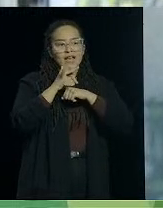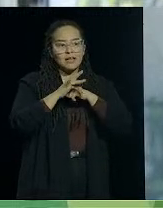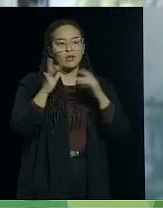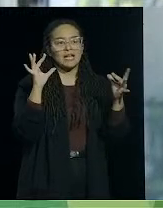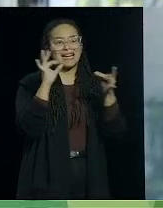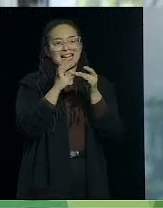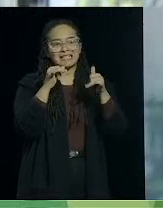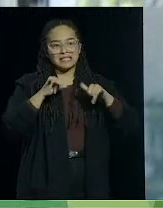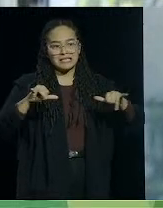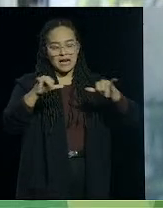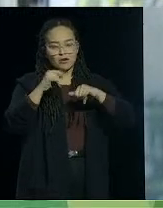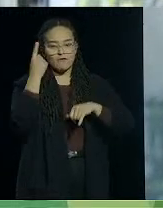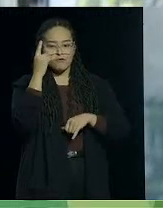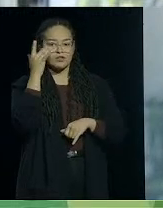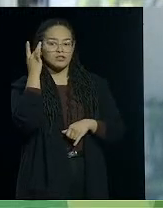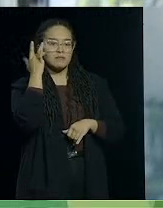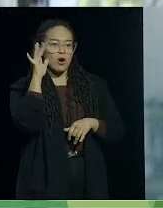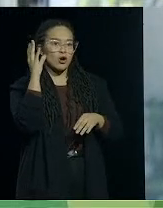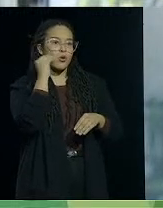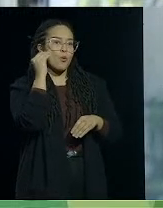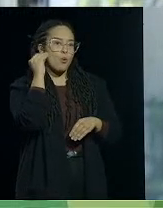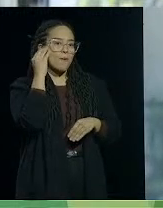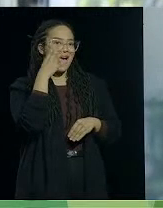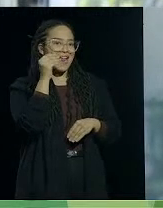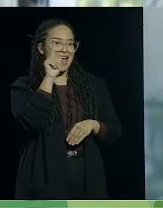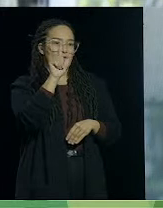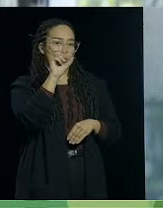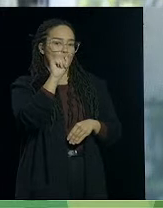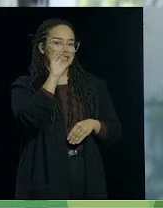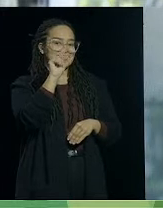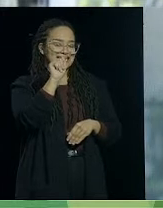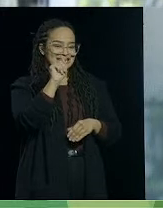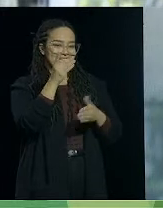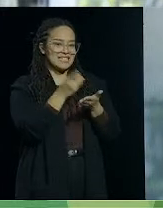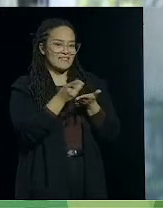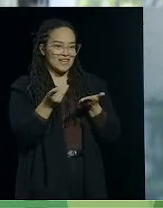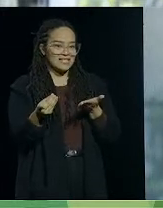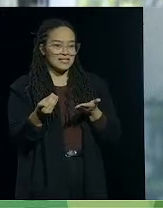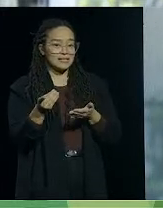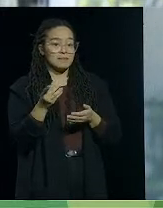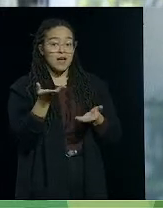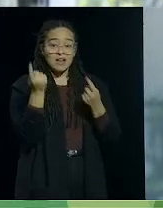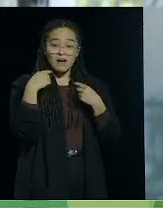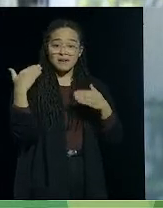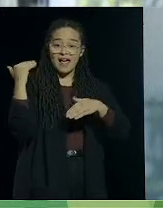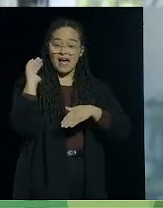and IoT devices. Stop by our booth to check out our smart wall plug,